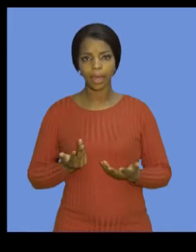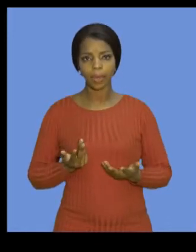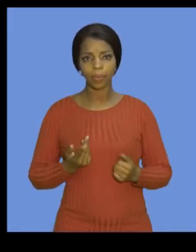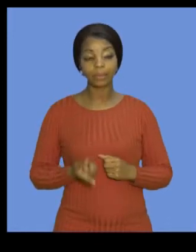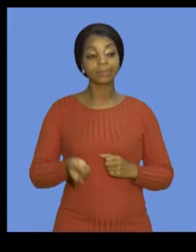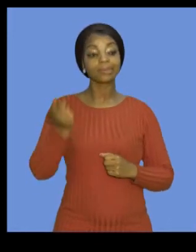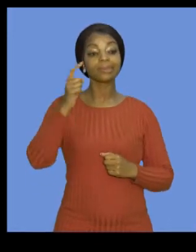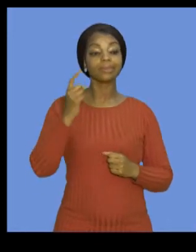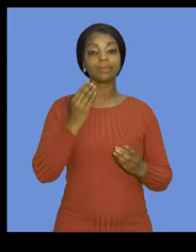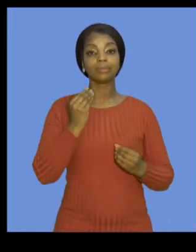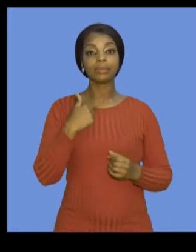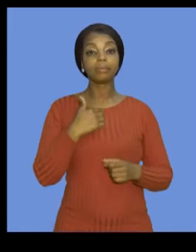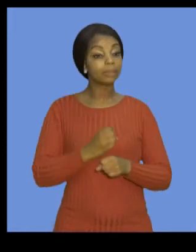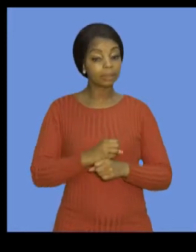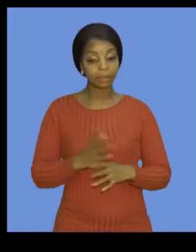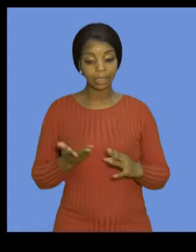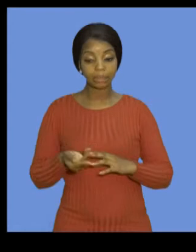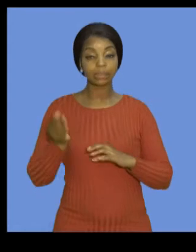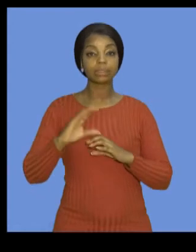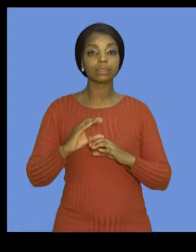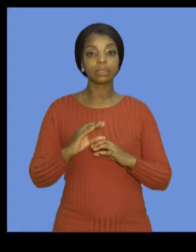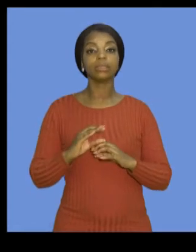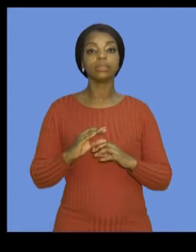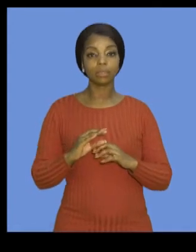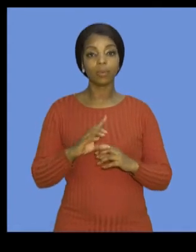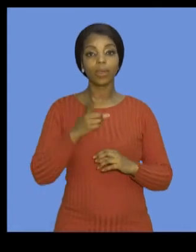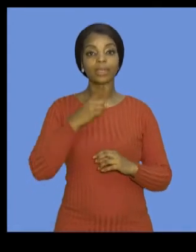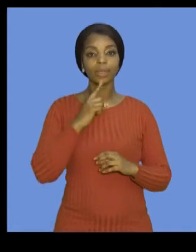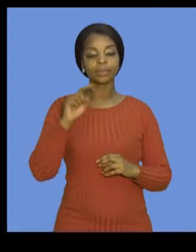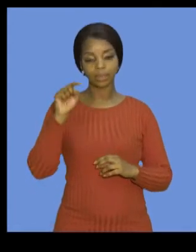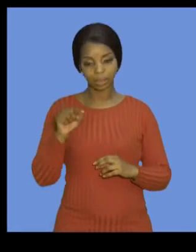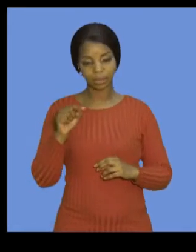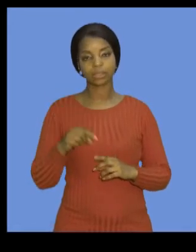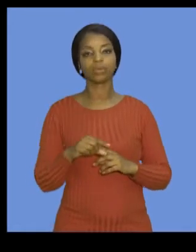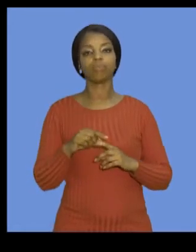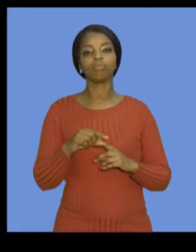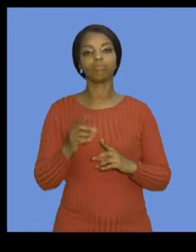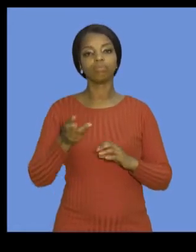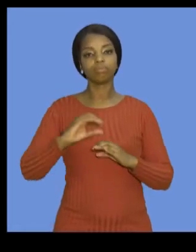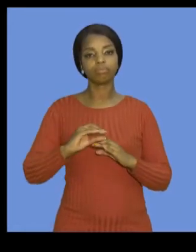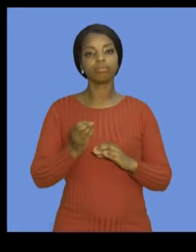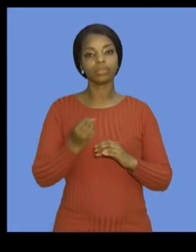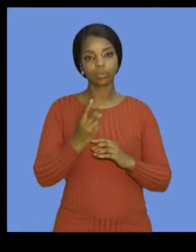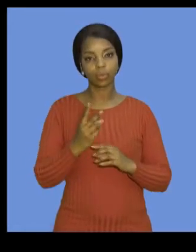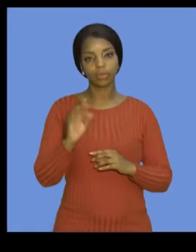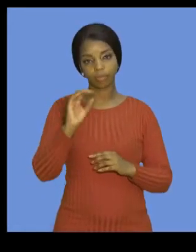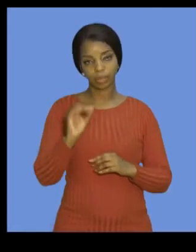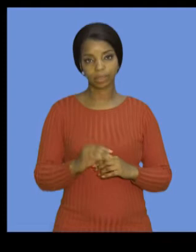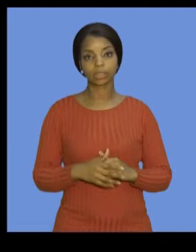initial amount that you started your investment or your savings account with. Year 3, you add